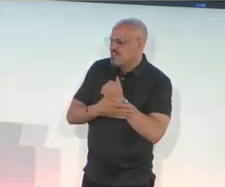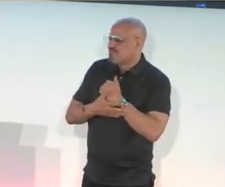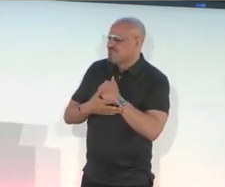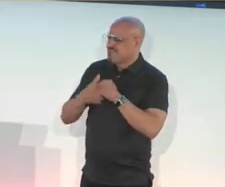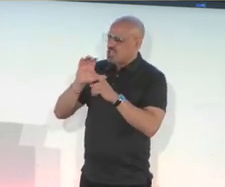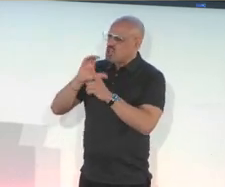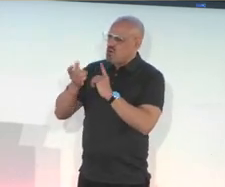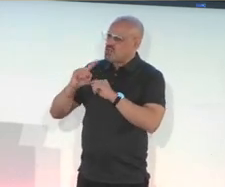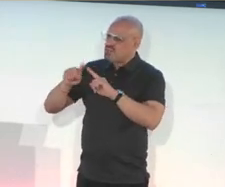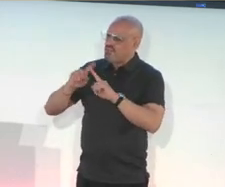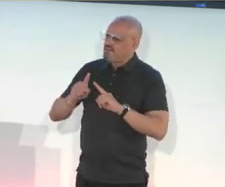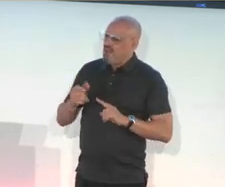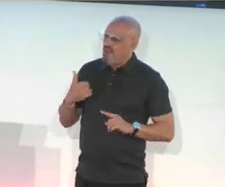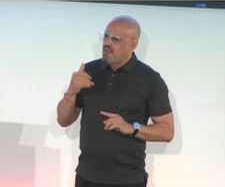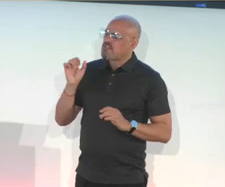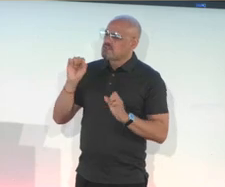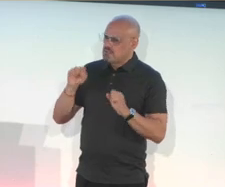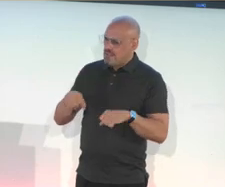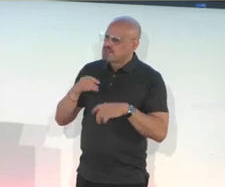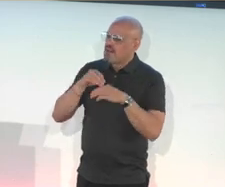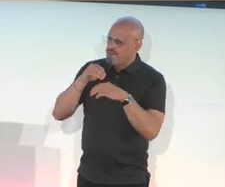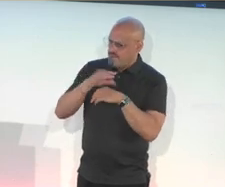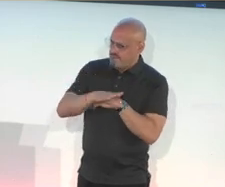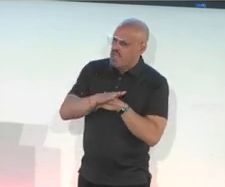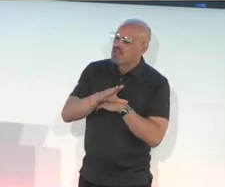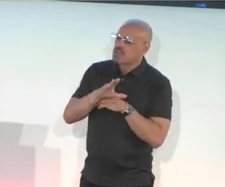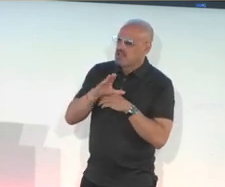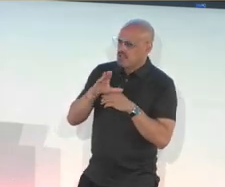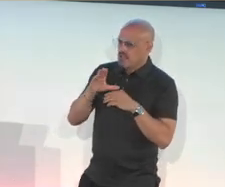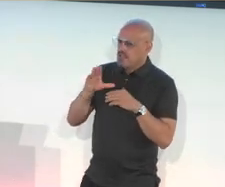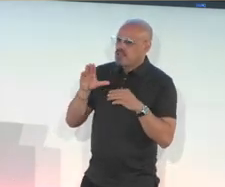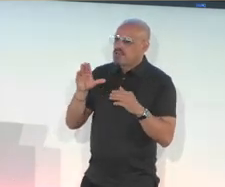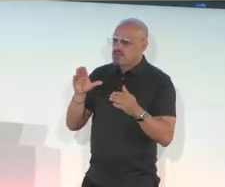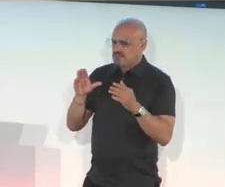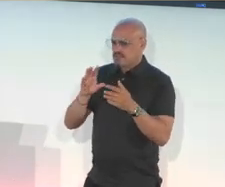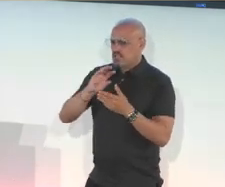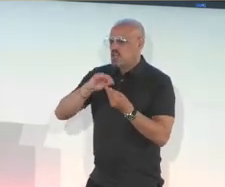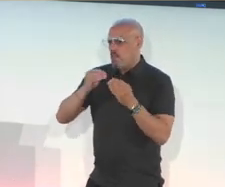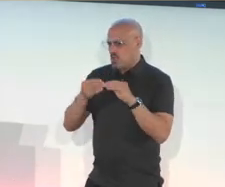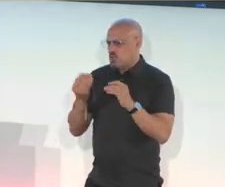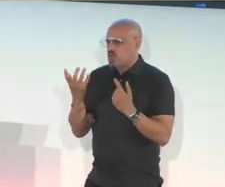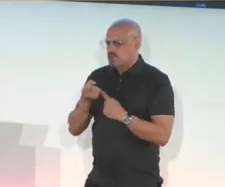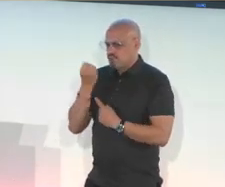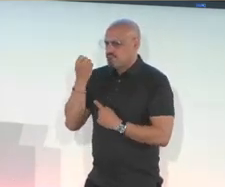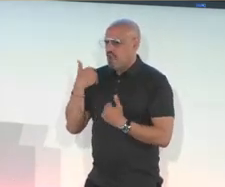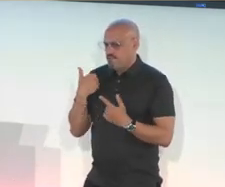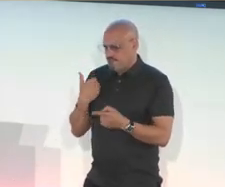cultural differences, and that does affect the error rates that we achieve.